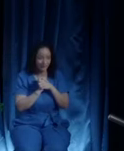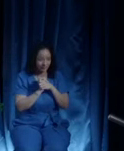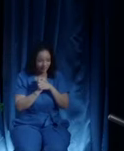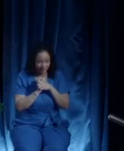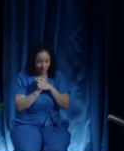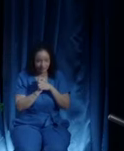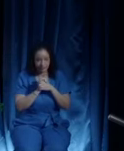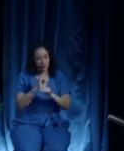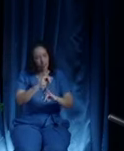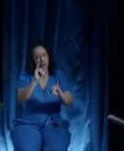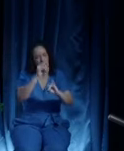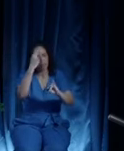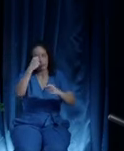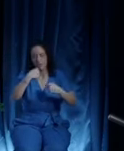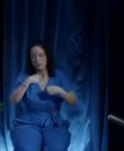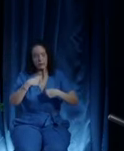I'm terrible with names.